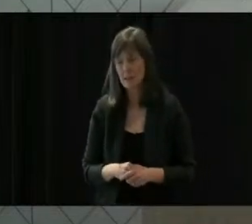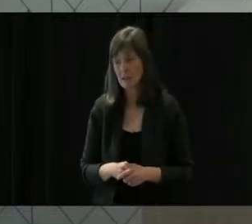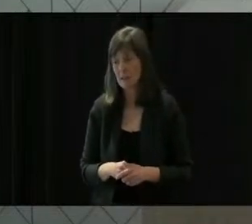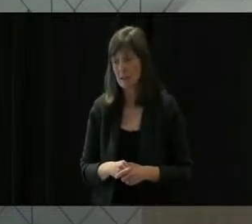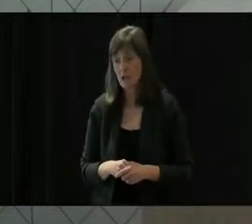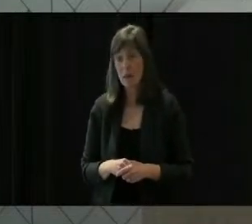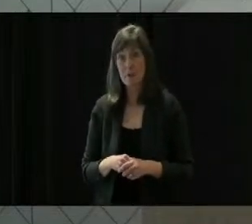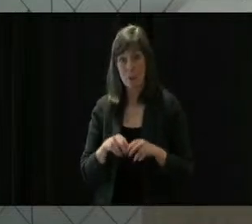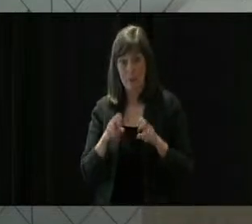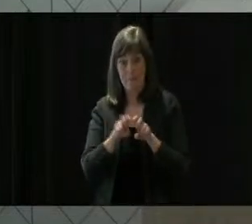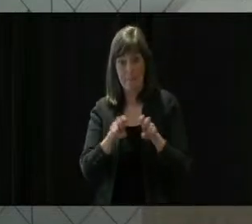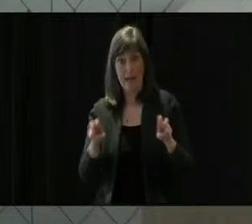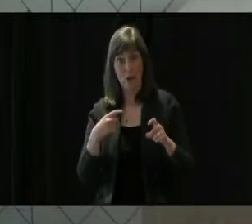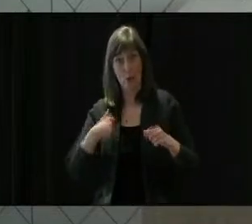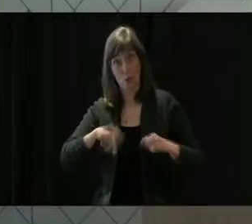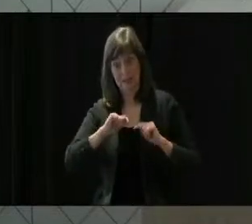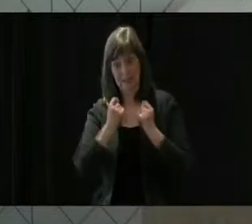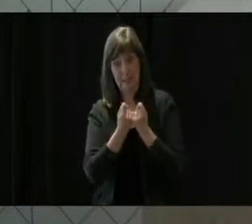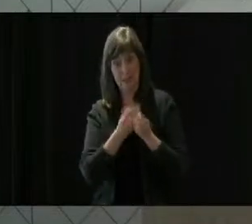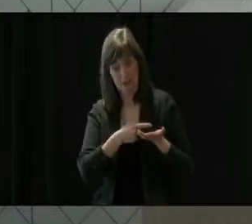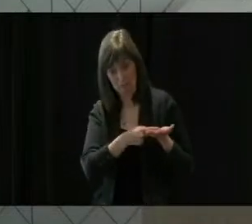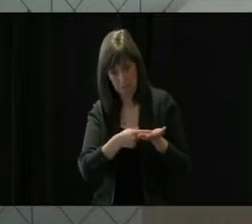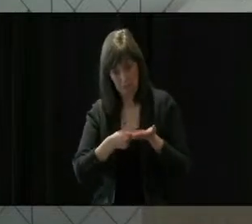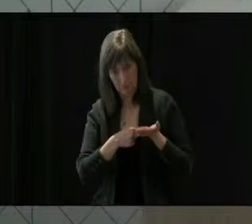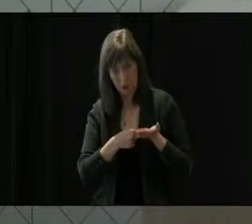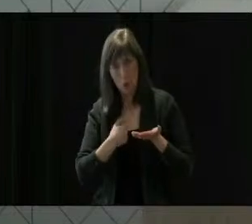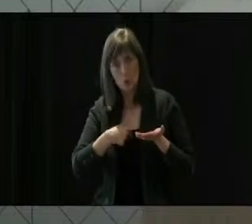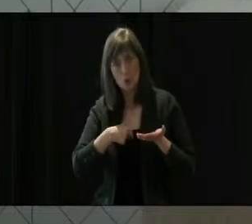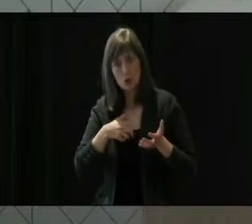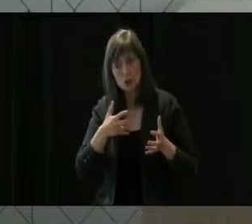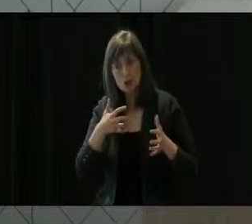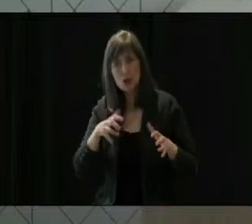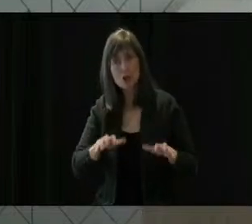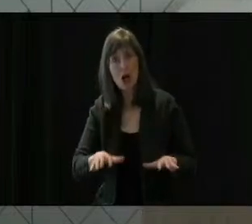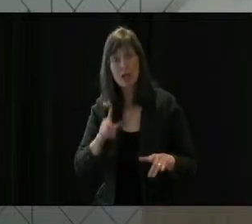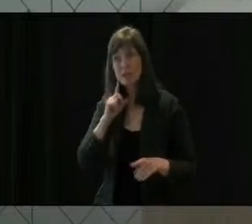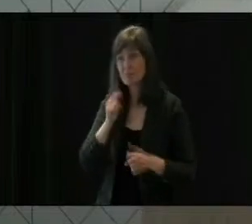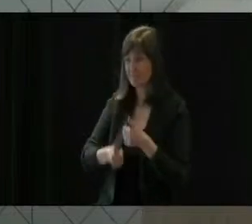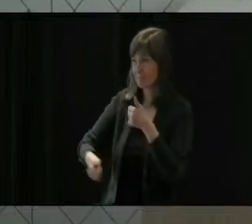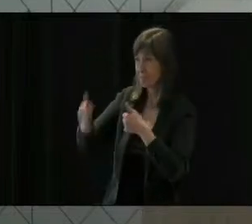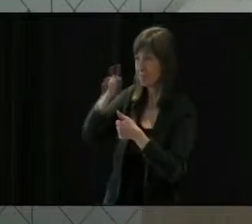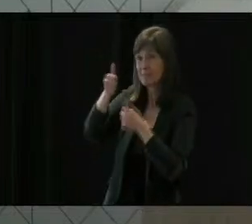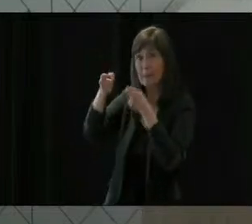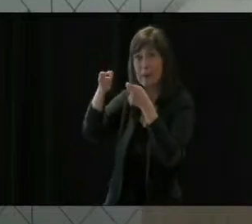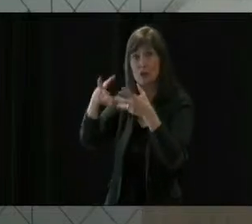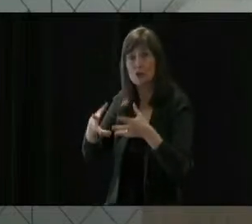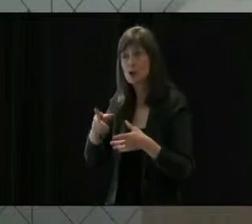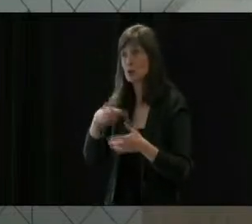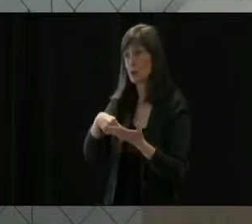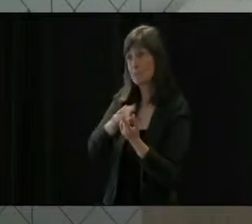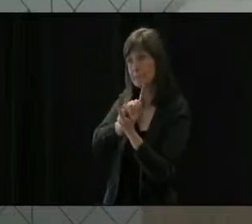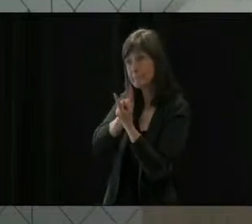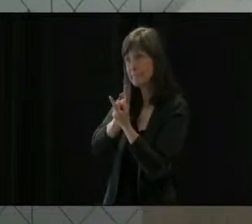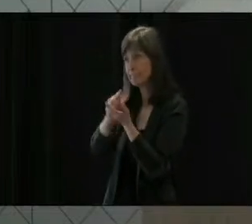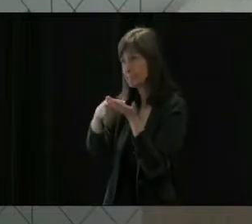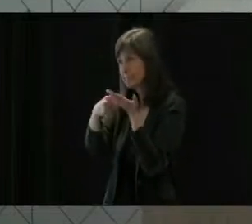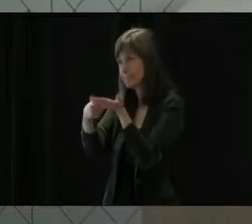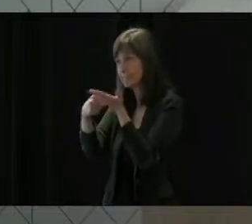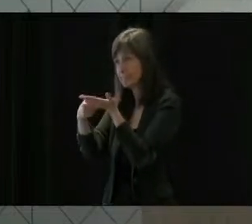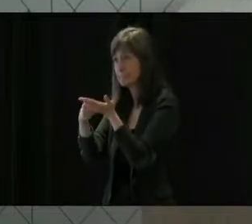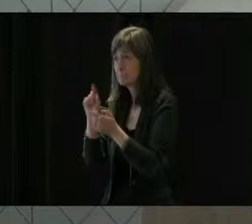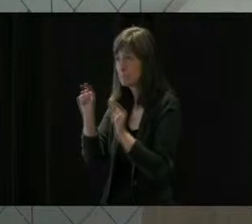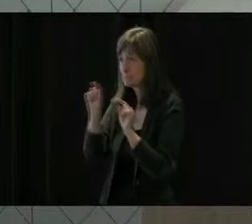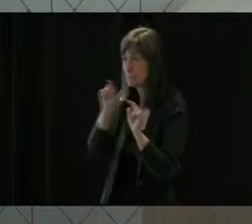as a panel, to talk to very senior managers in different places who,